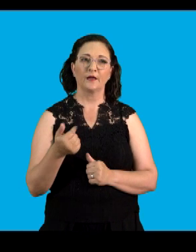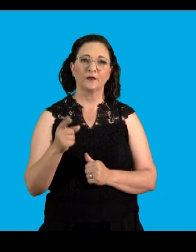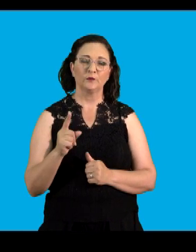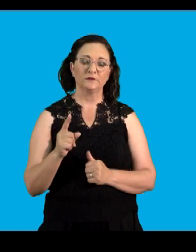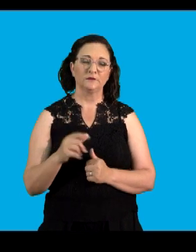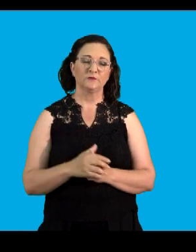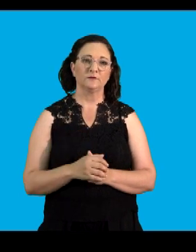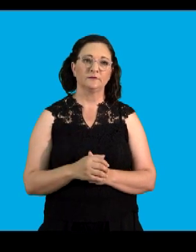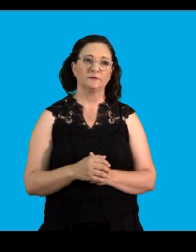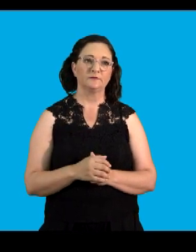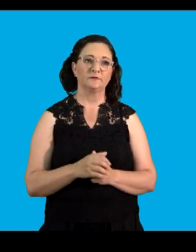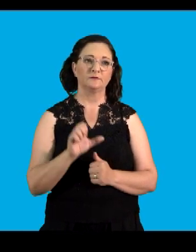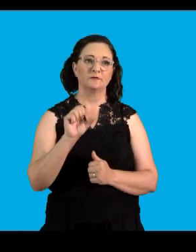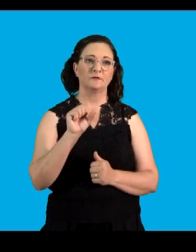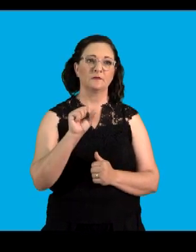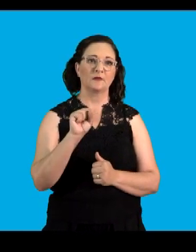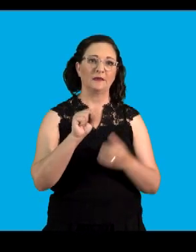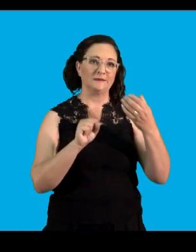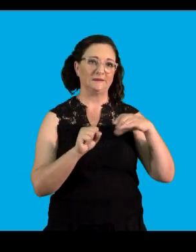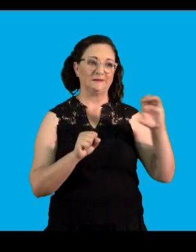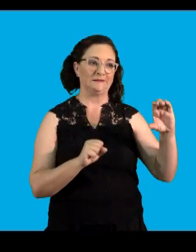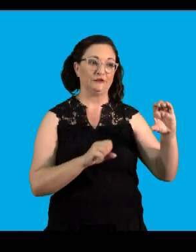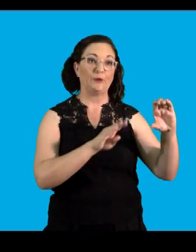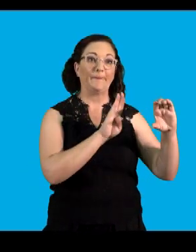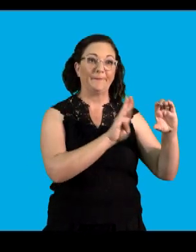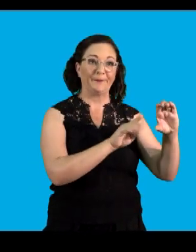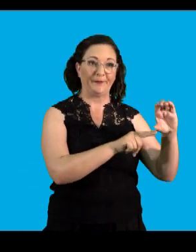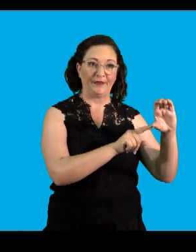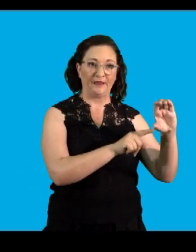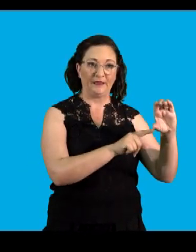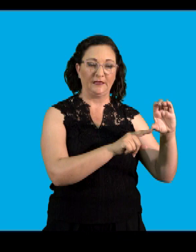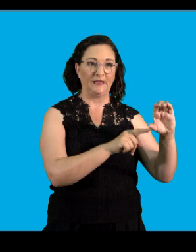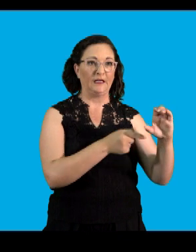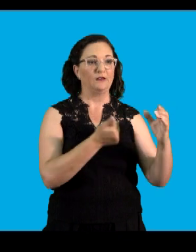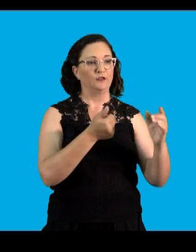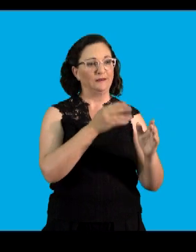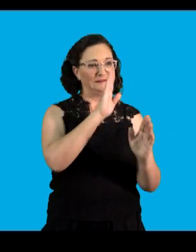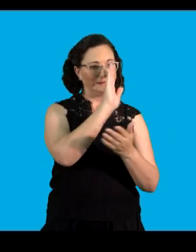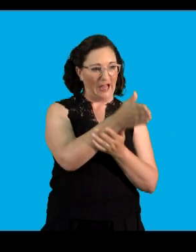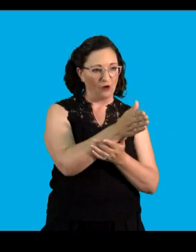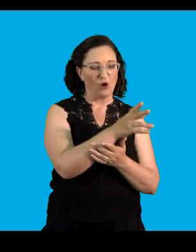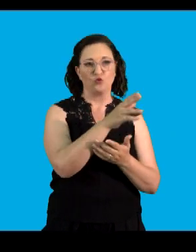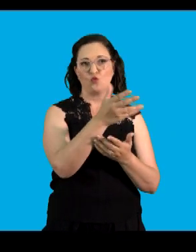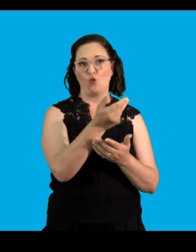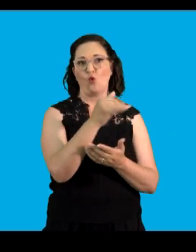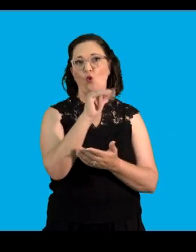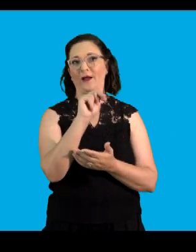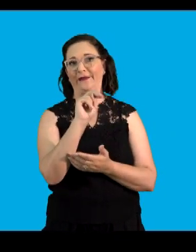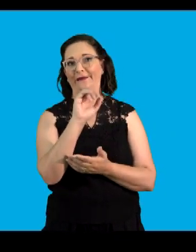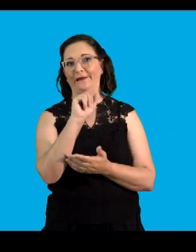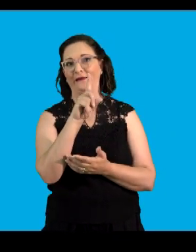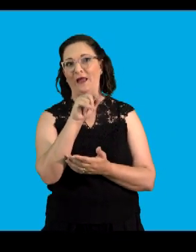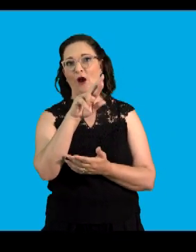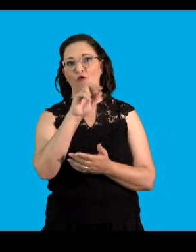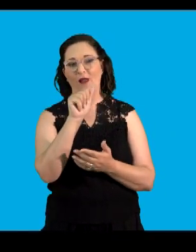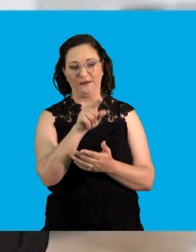move on to section B, there is direct or indirect type questions. So what do we mean by